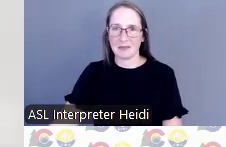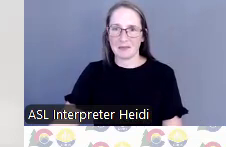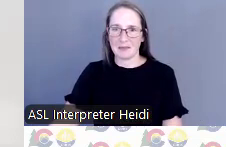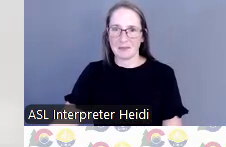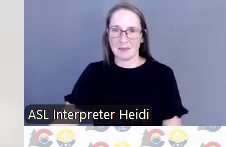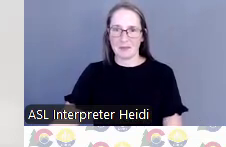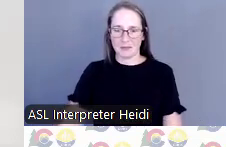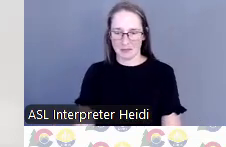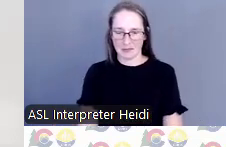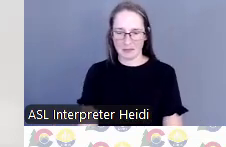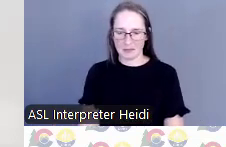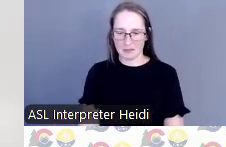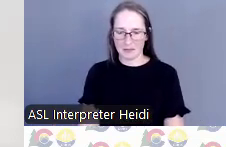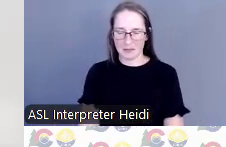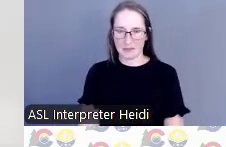I'll turn it over to Webster.